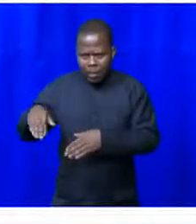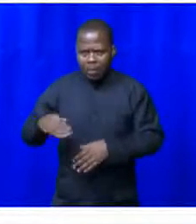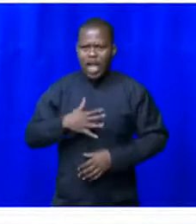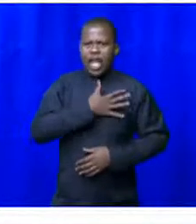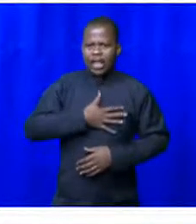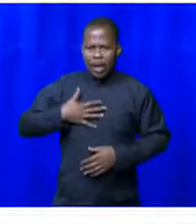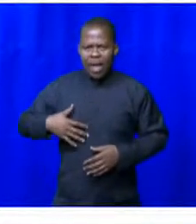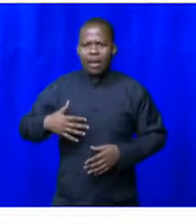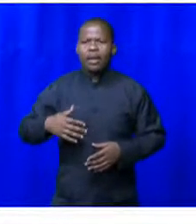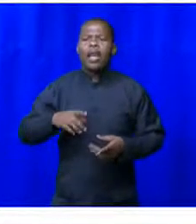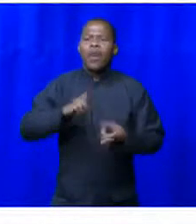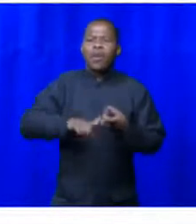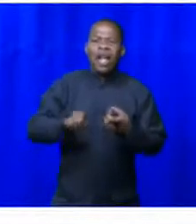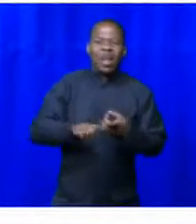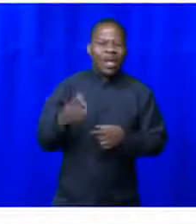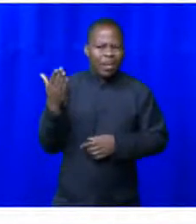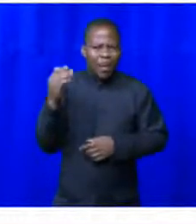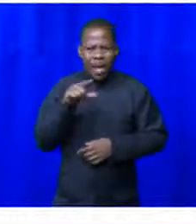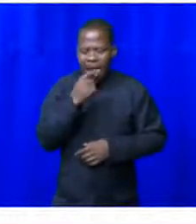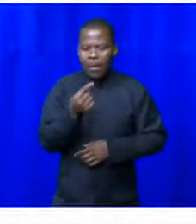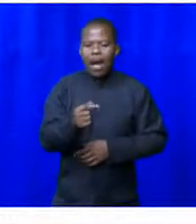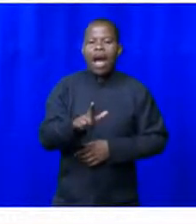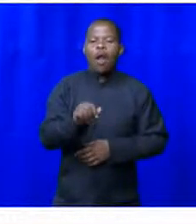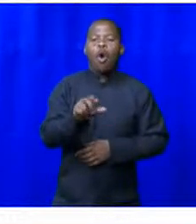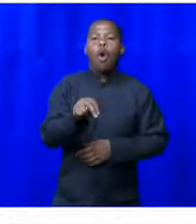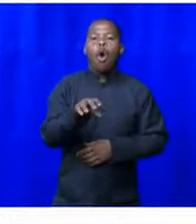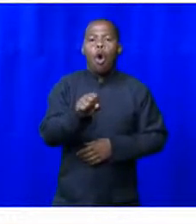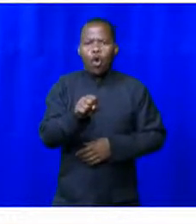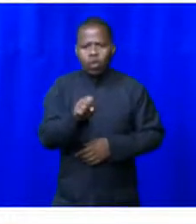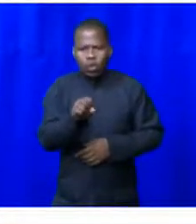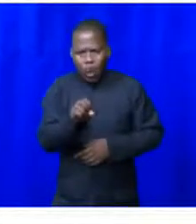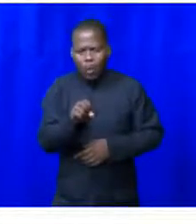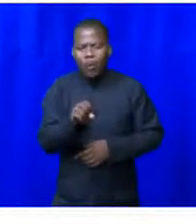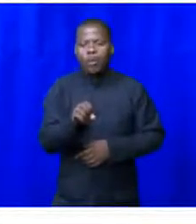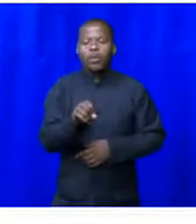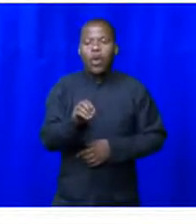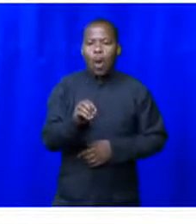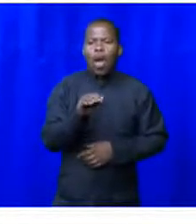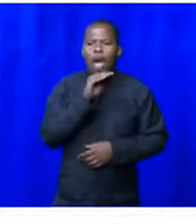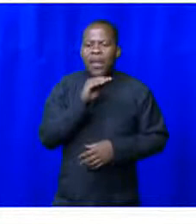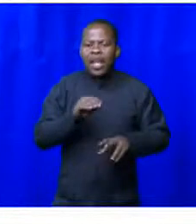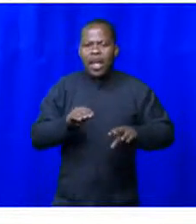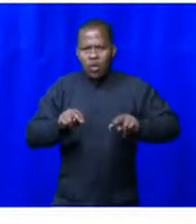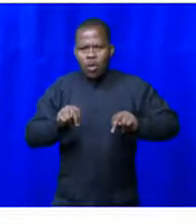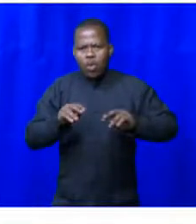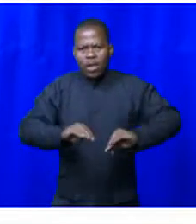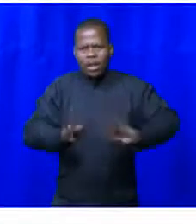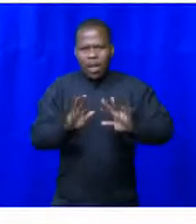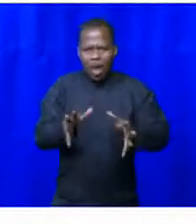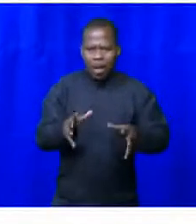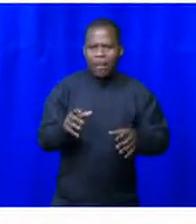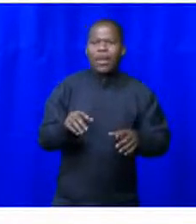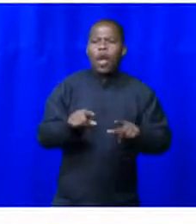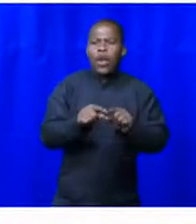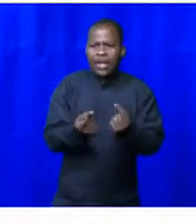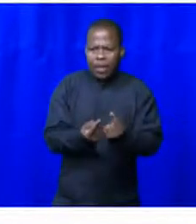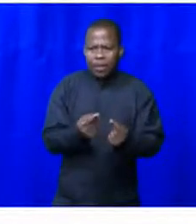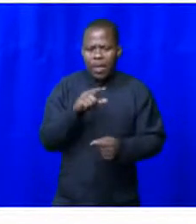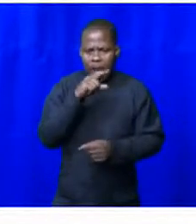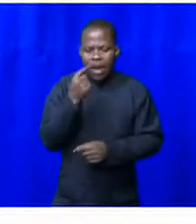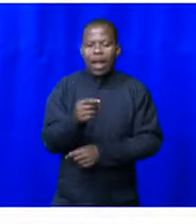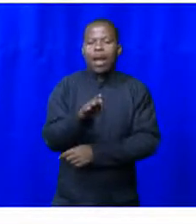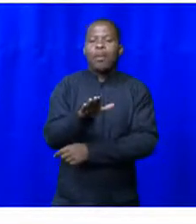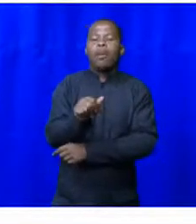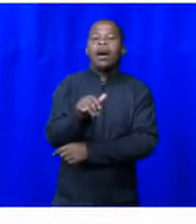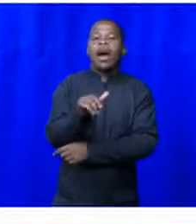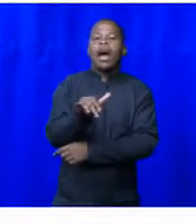imacembu lafayikhathi Liverpool, Real Madrid kanye ne-Bayern Munich sanguye umcicishi lomusha olicembu le-Bayern Leverkusen. Alonso uthathe